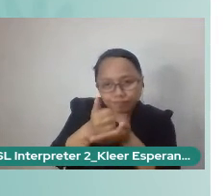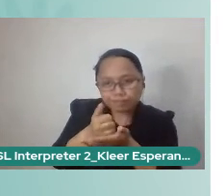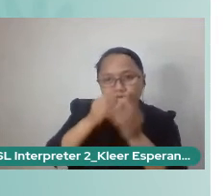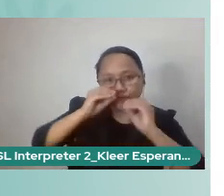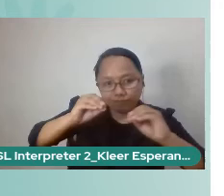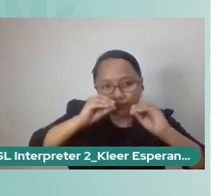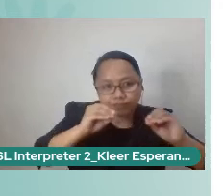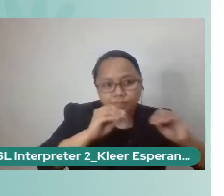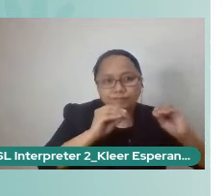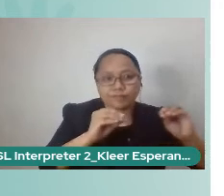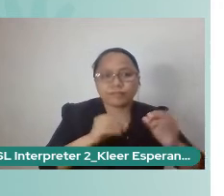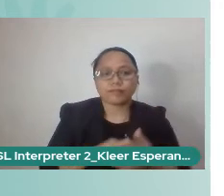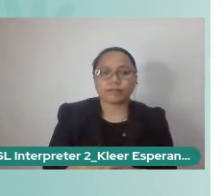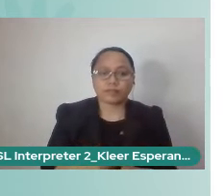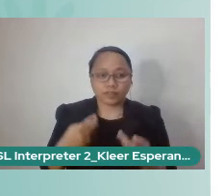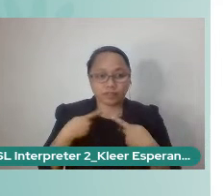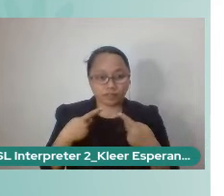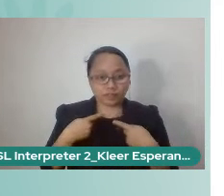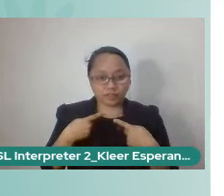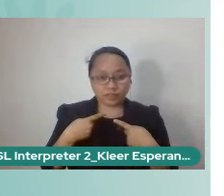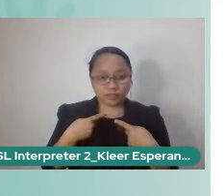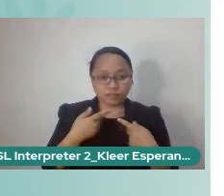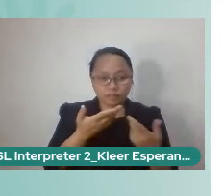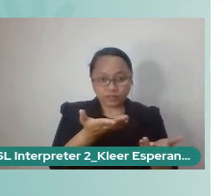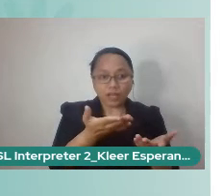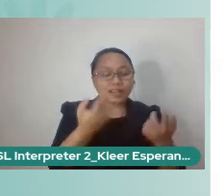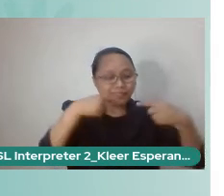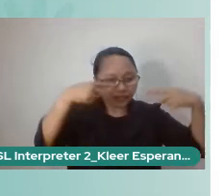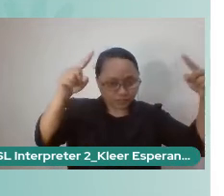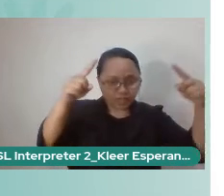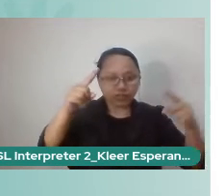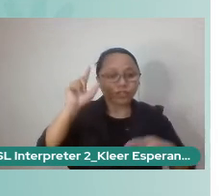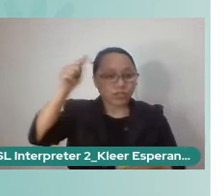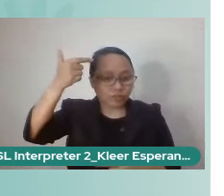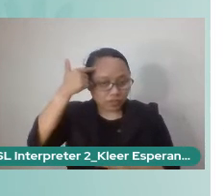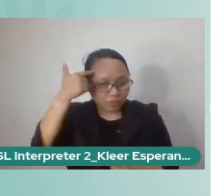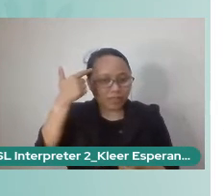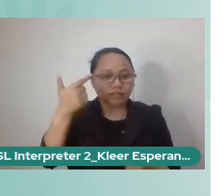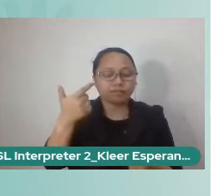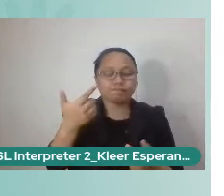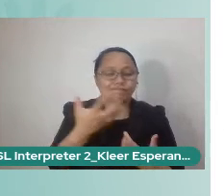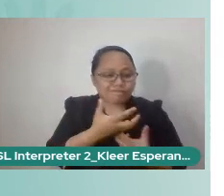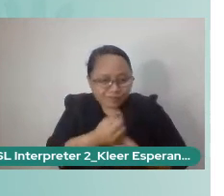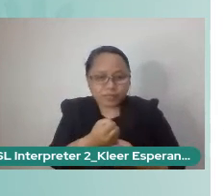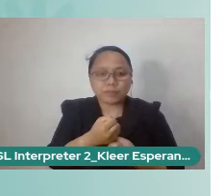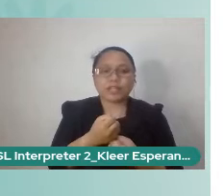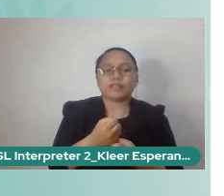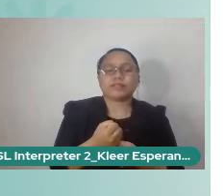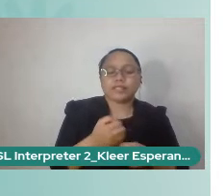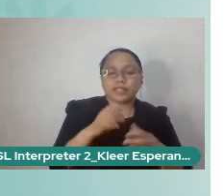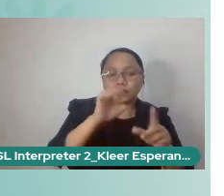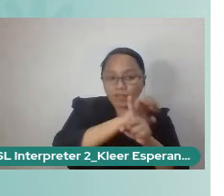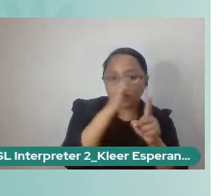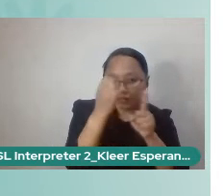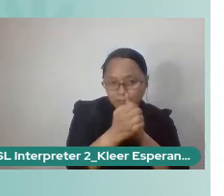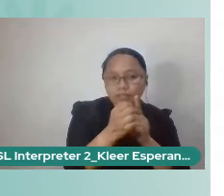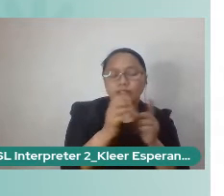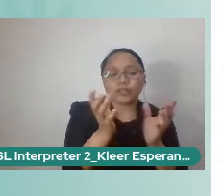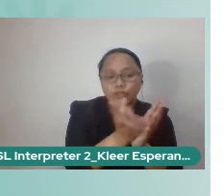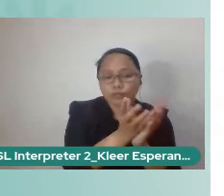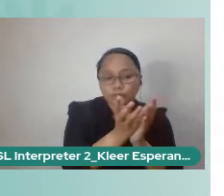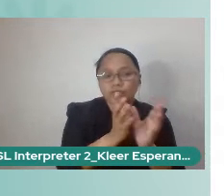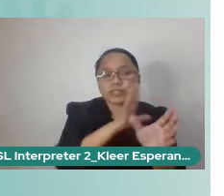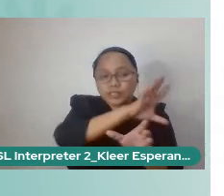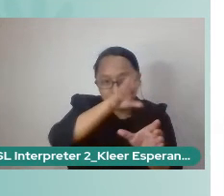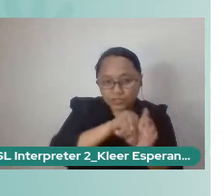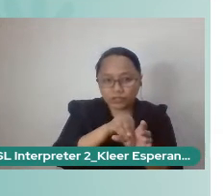community engagement and the demand creation, coordination and partnership, be flexible and creative and